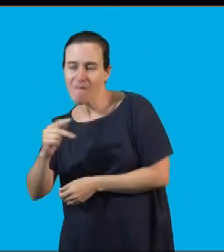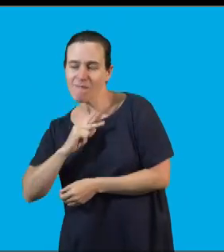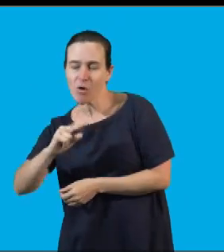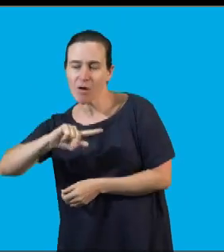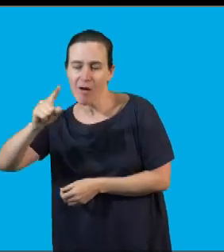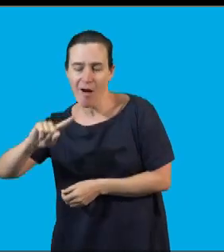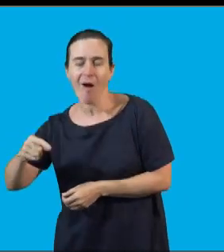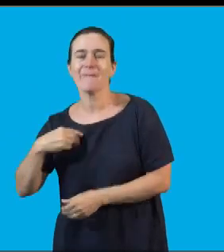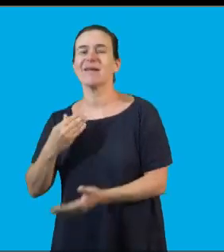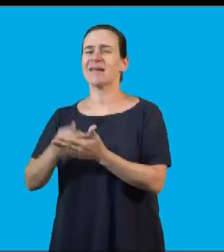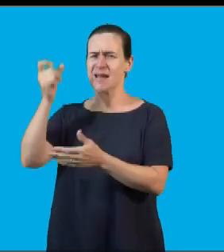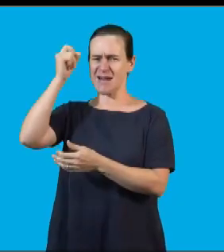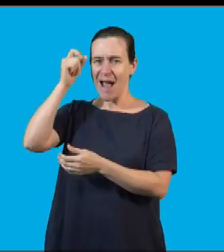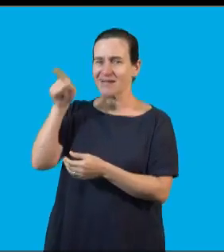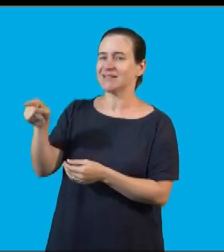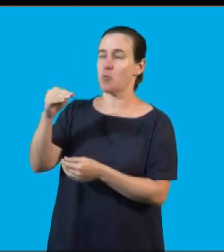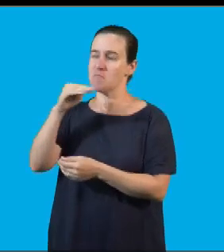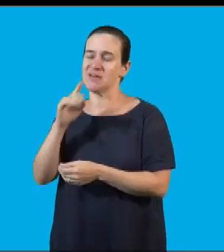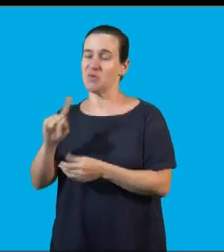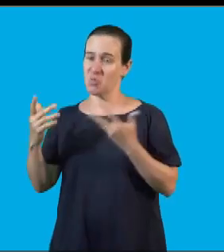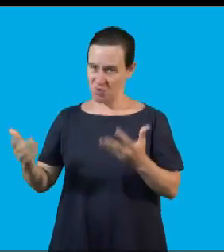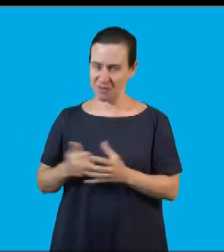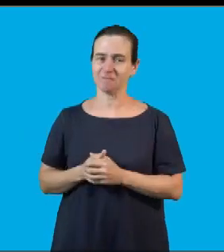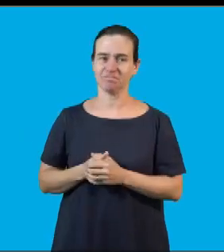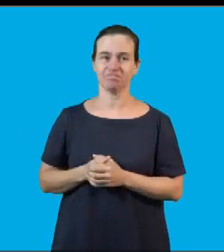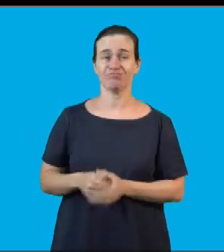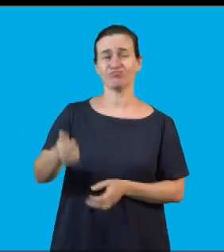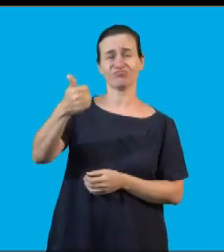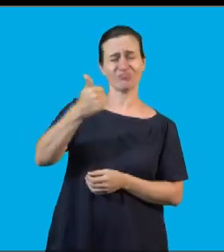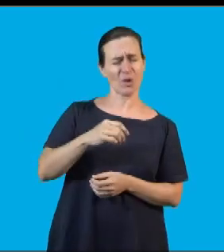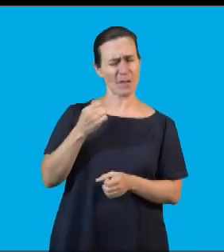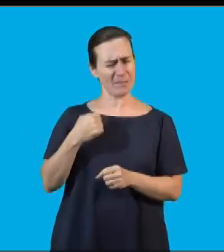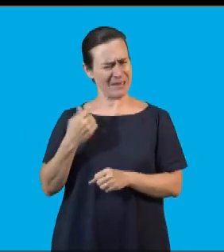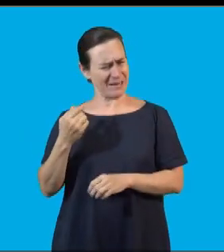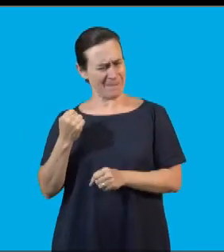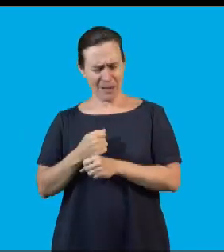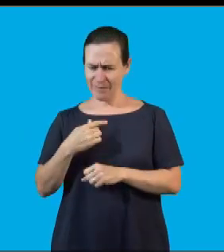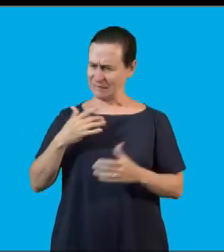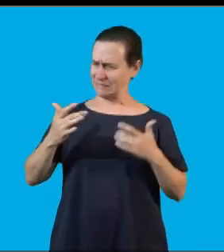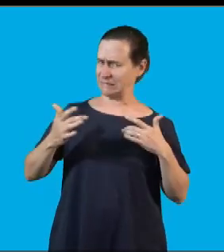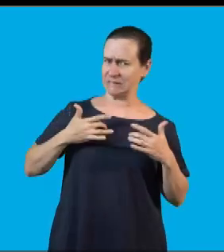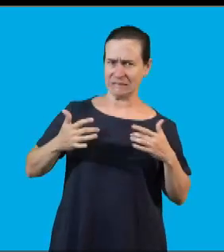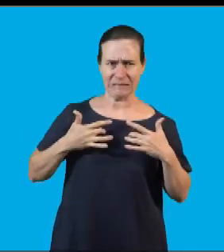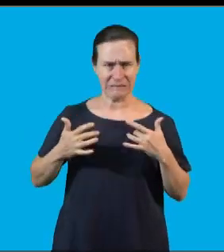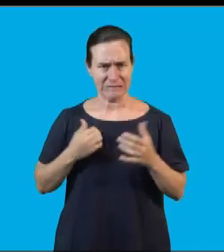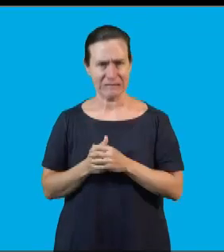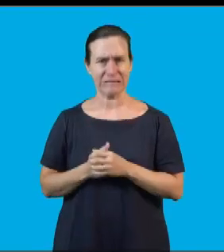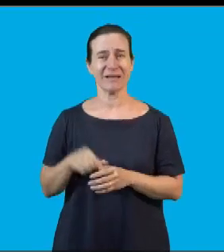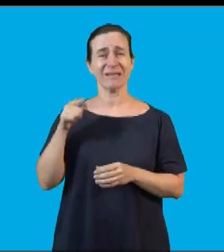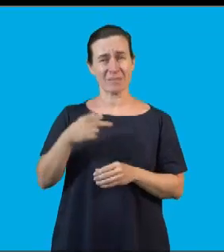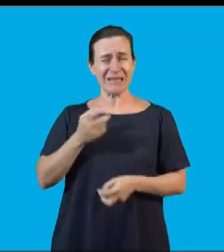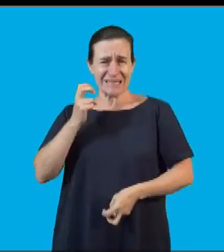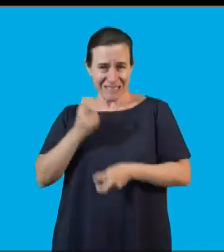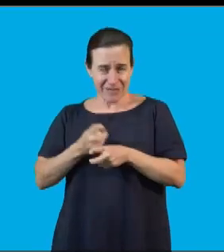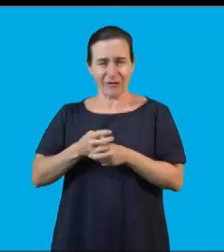lessening the risk of accidentally causing offense. What troubles me most about listening, I suppose, that it is